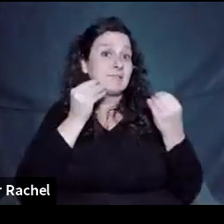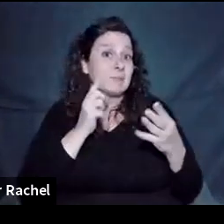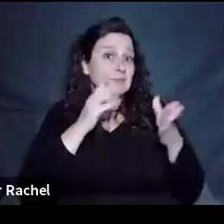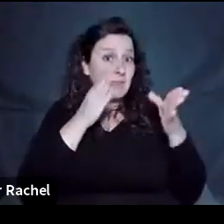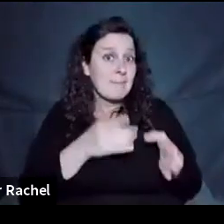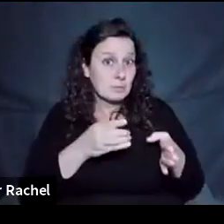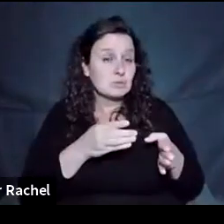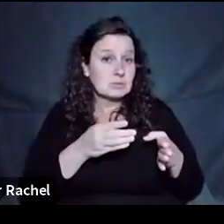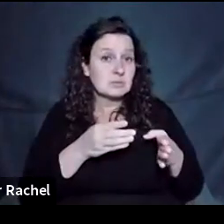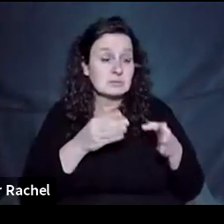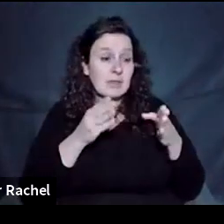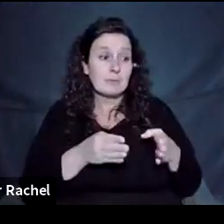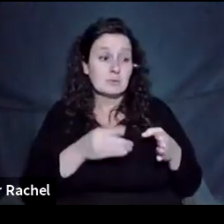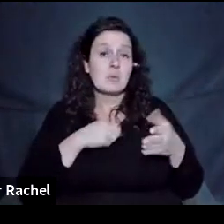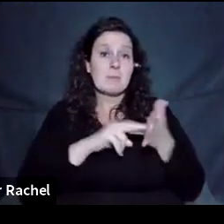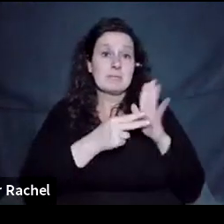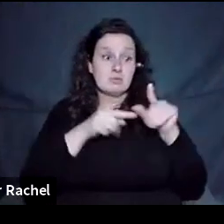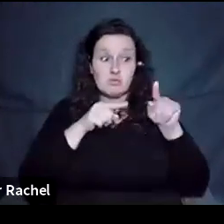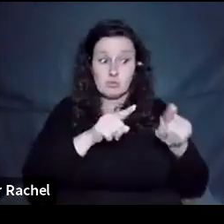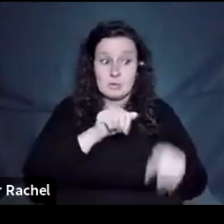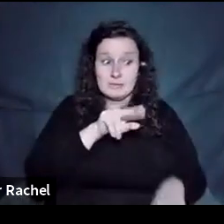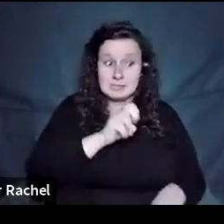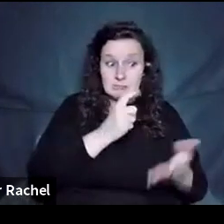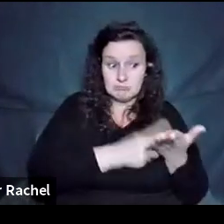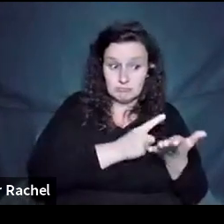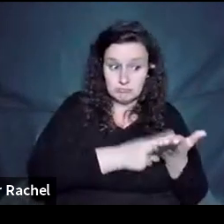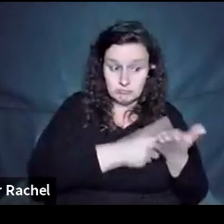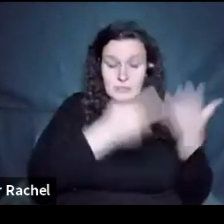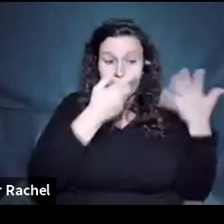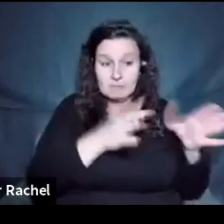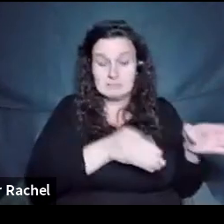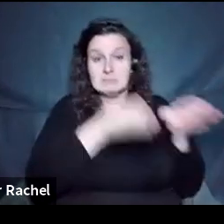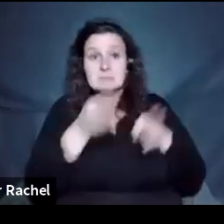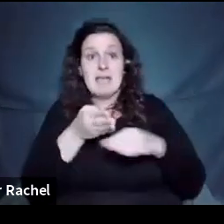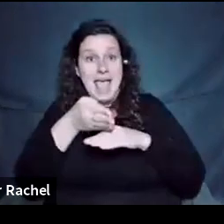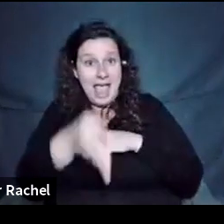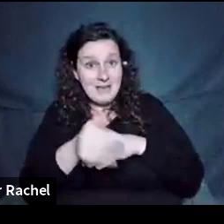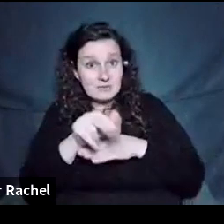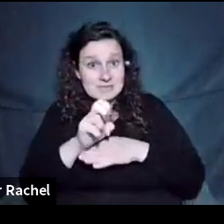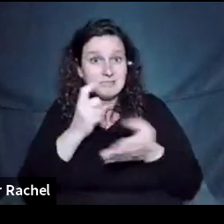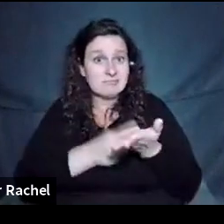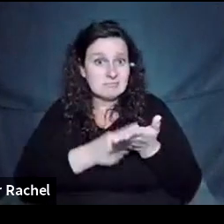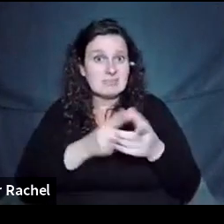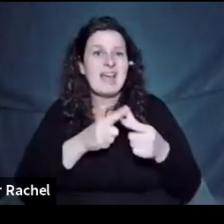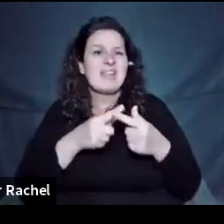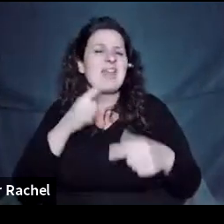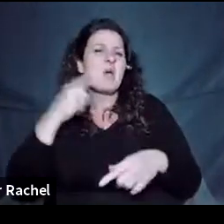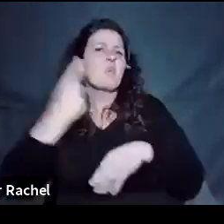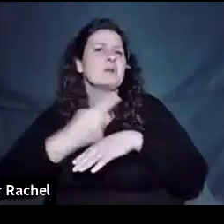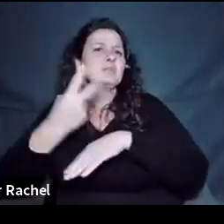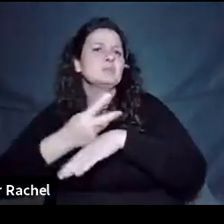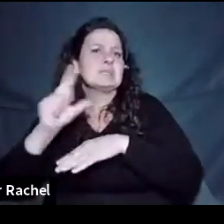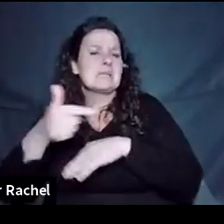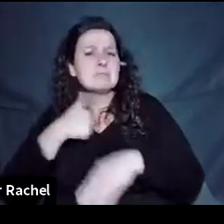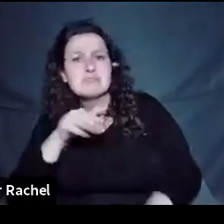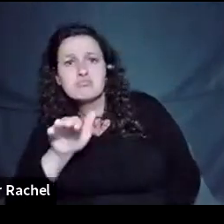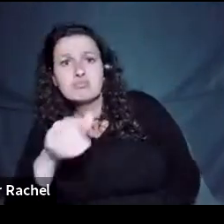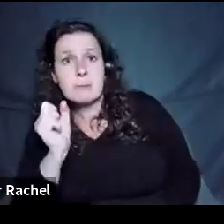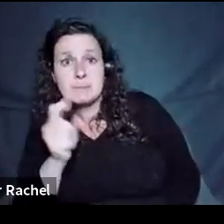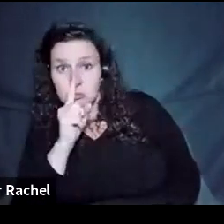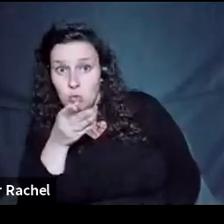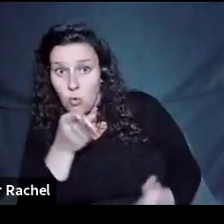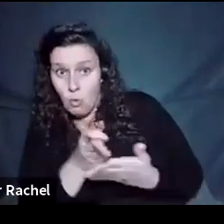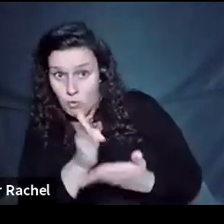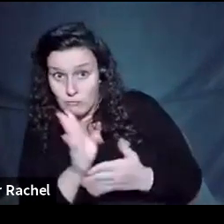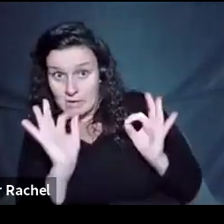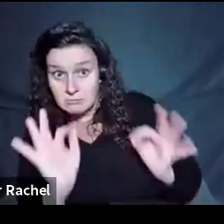that we are talking during the scene, immediately after the scene, and then checking in within like a day or two, just to make sure that